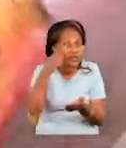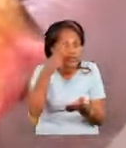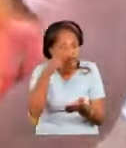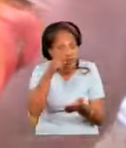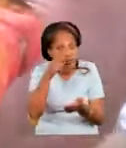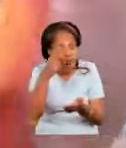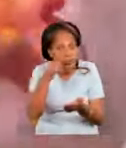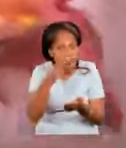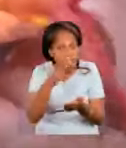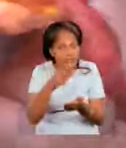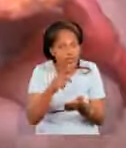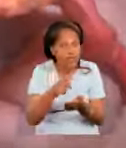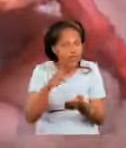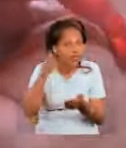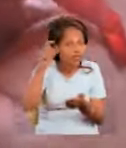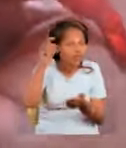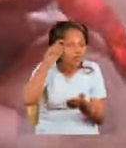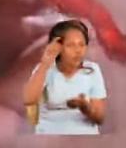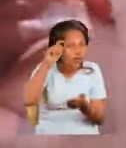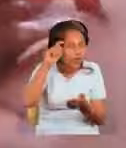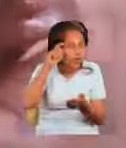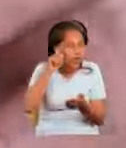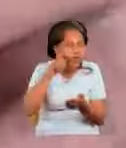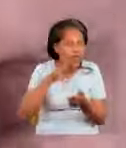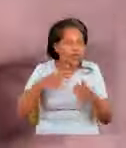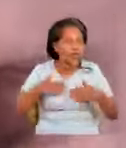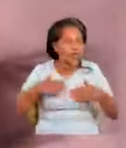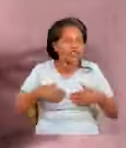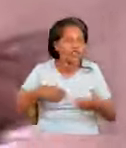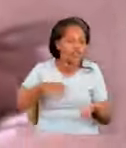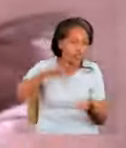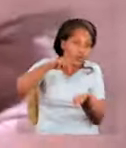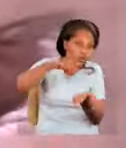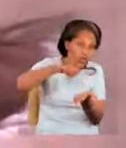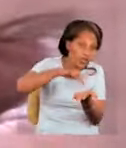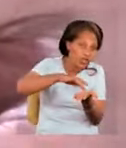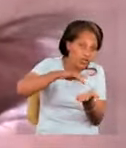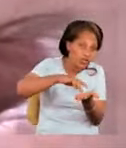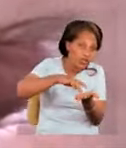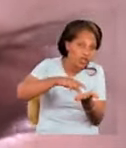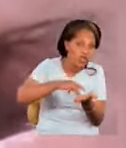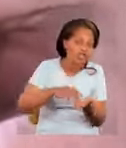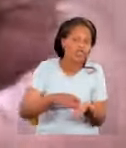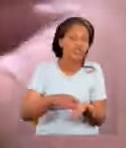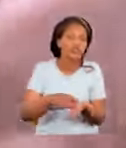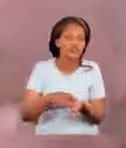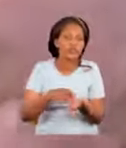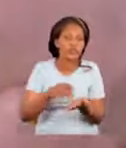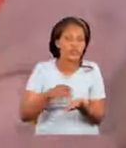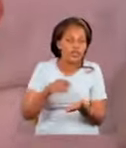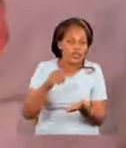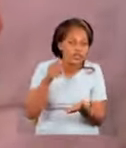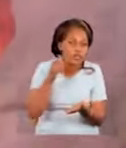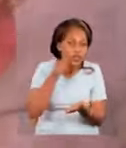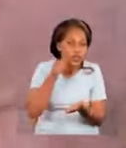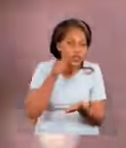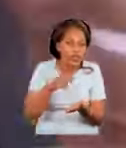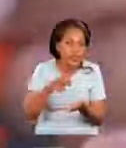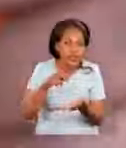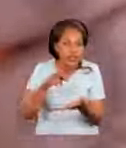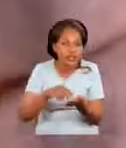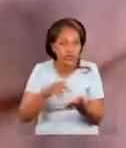Now this is a plant. The female part is usually found at the center. This is the female part. Now if we remove the other